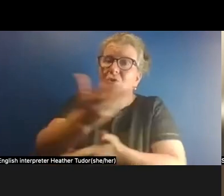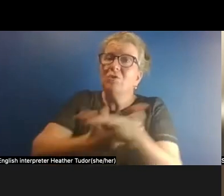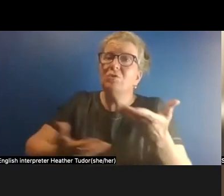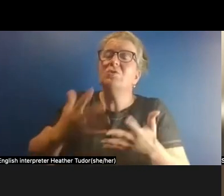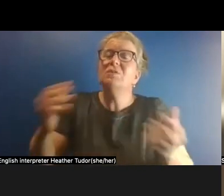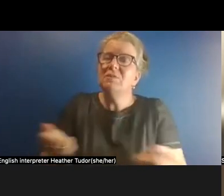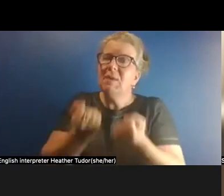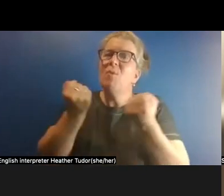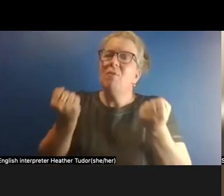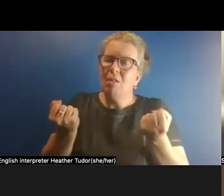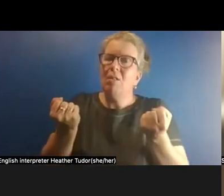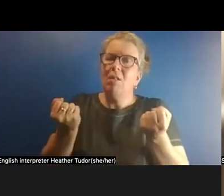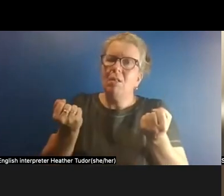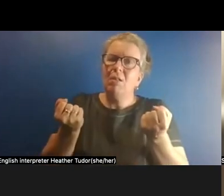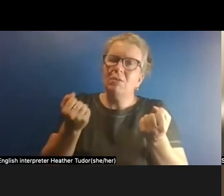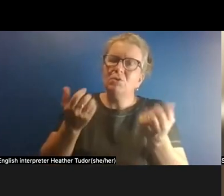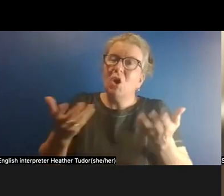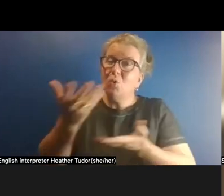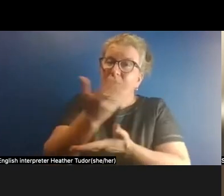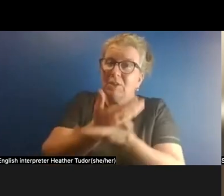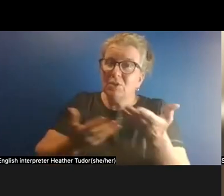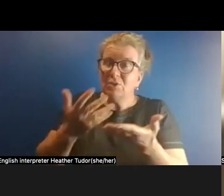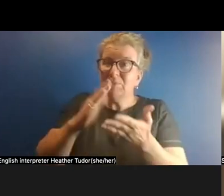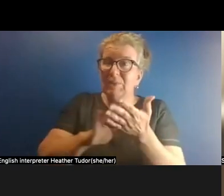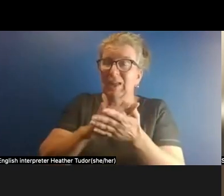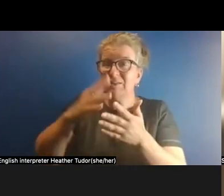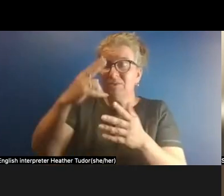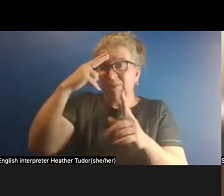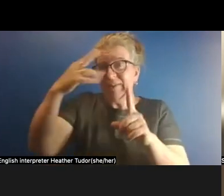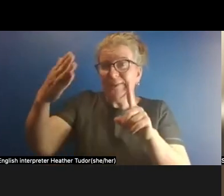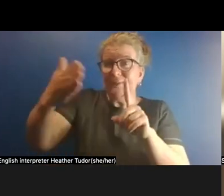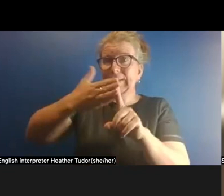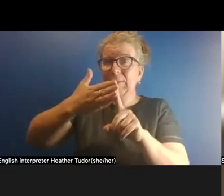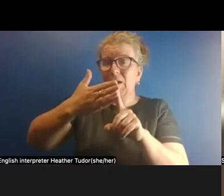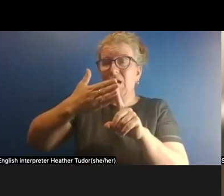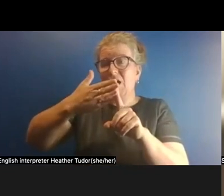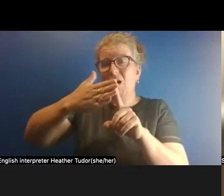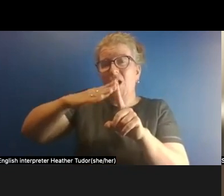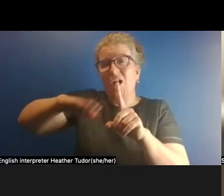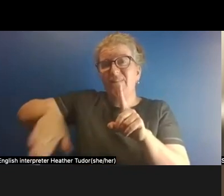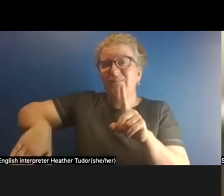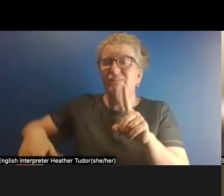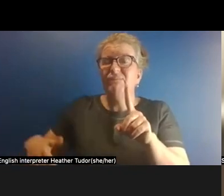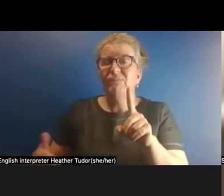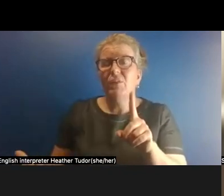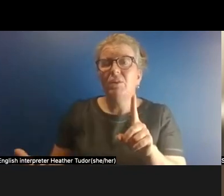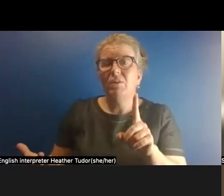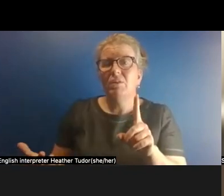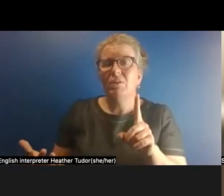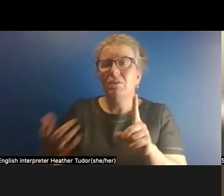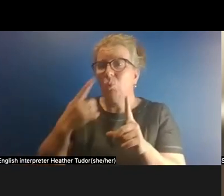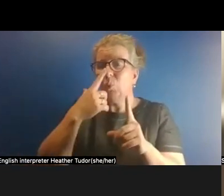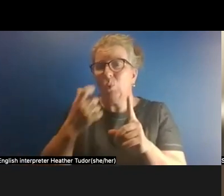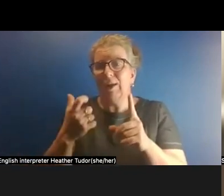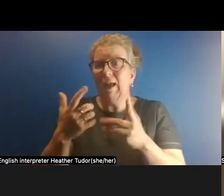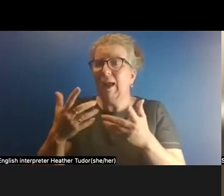it really destigmatizes this conversation, and being able to really confront these ideas and confront these systems that have